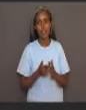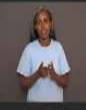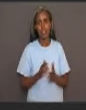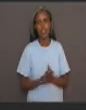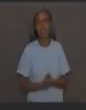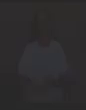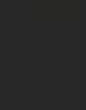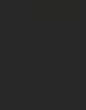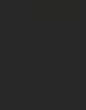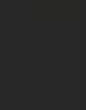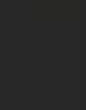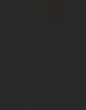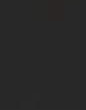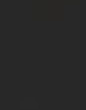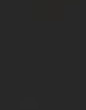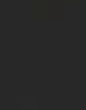Begin.